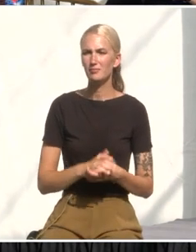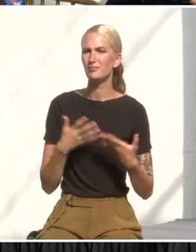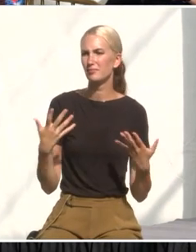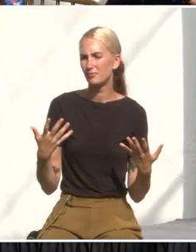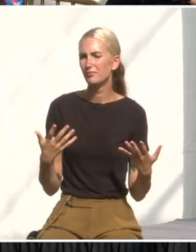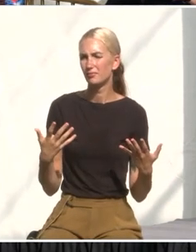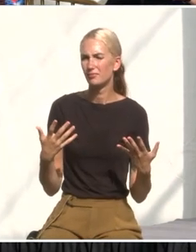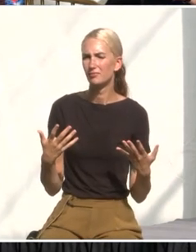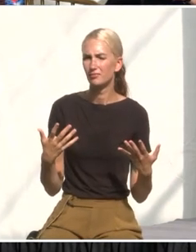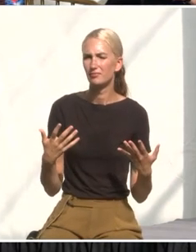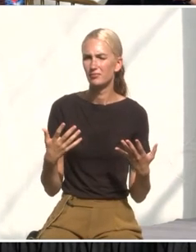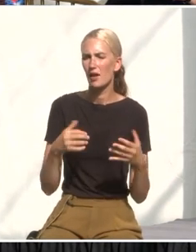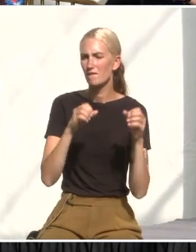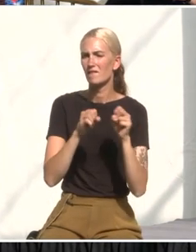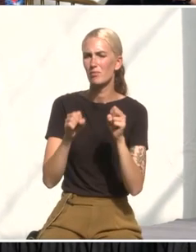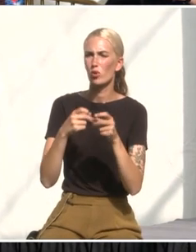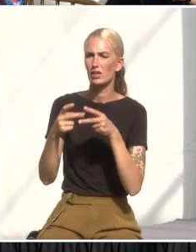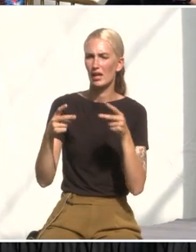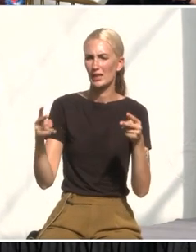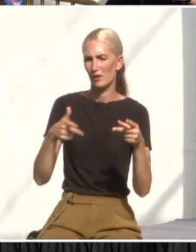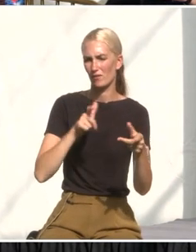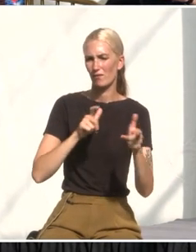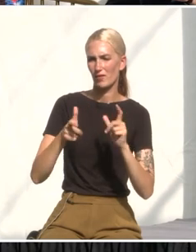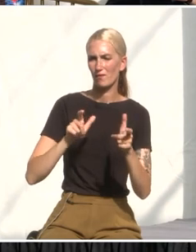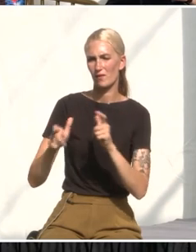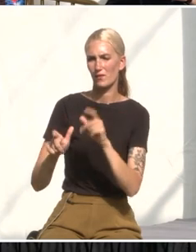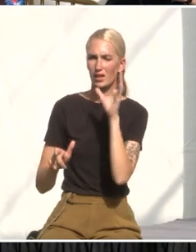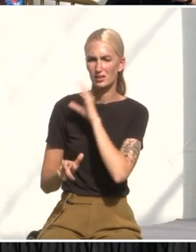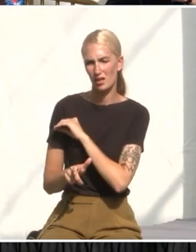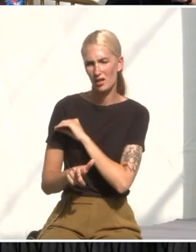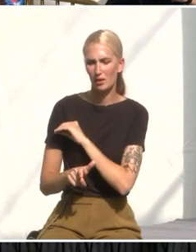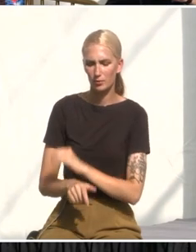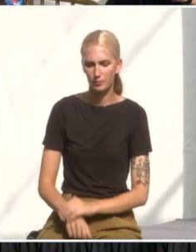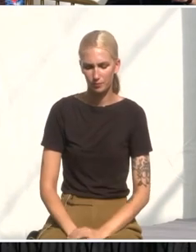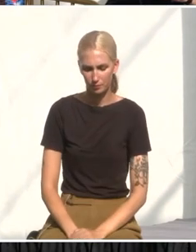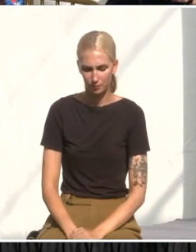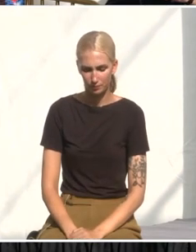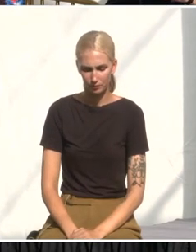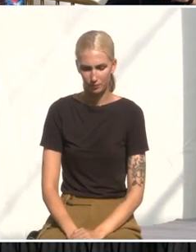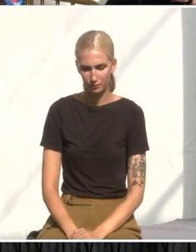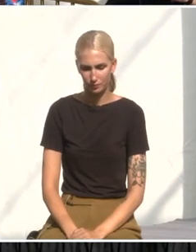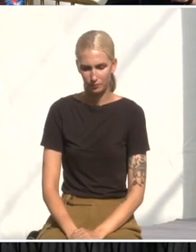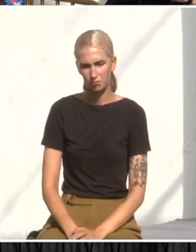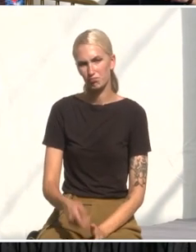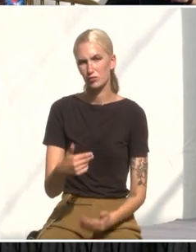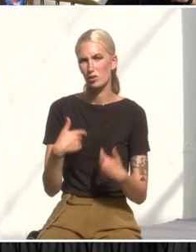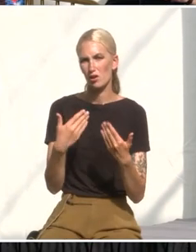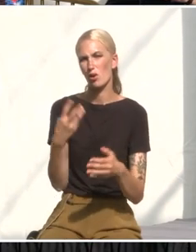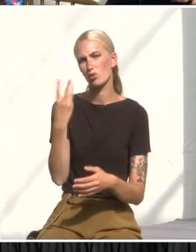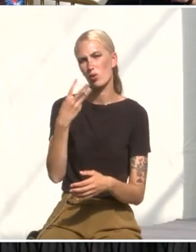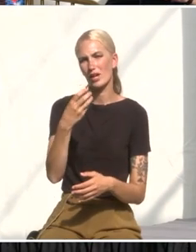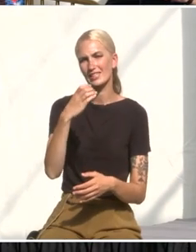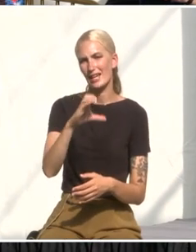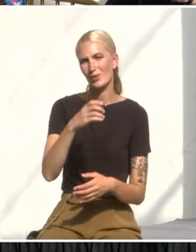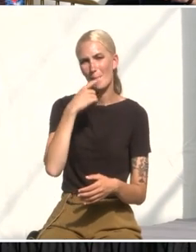there are different possibilities to answer this question. So now we give approximately 30 seconds for men